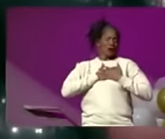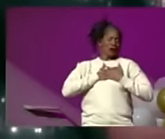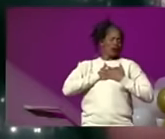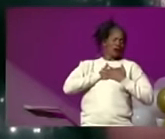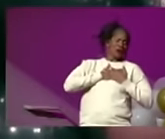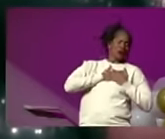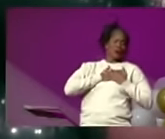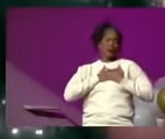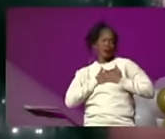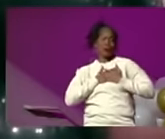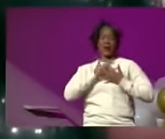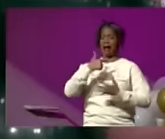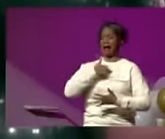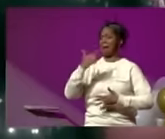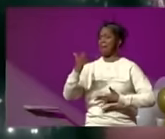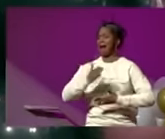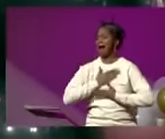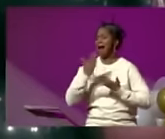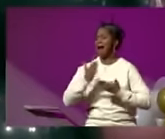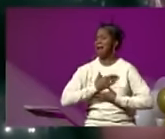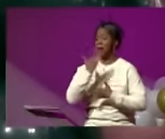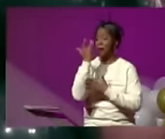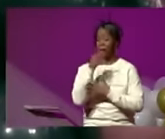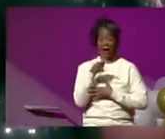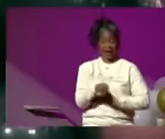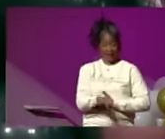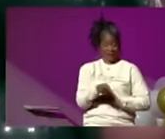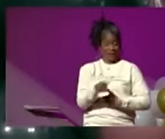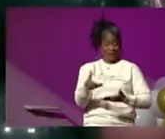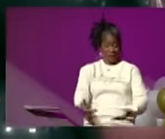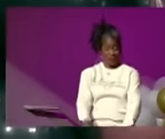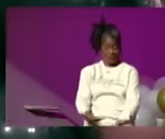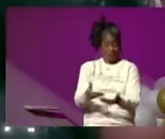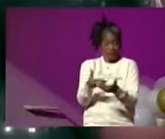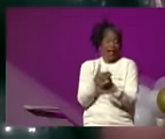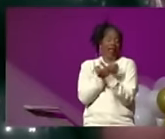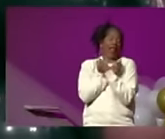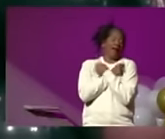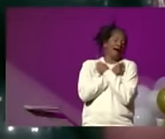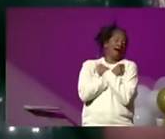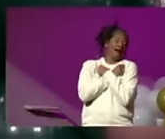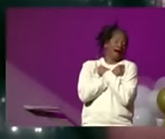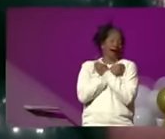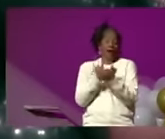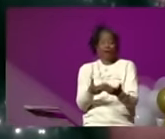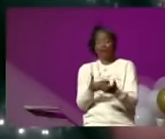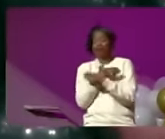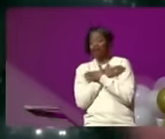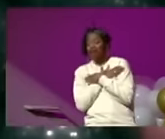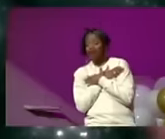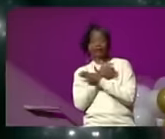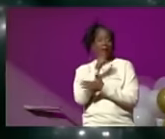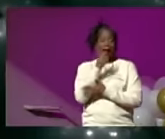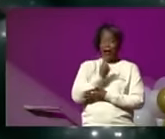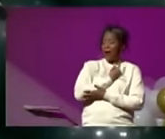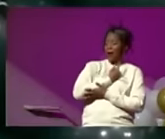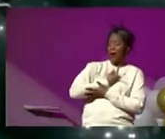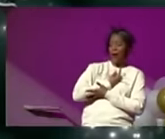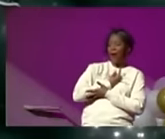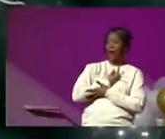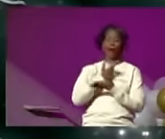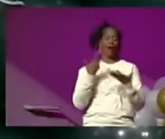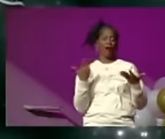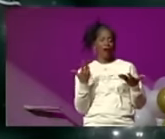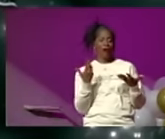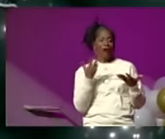so glad that child told me that it loves me. That child let me know I wasn't by myself. Chris